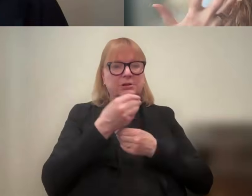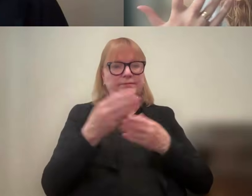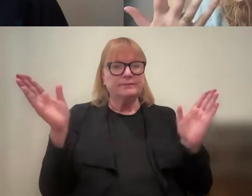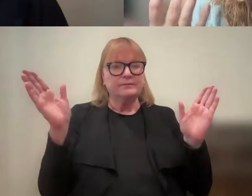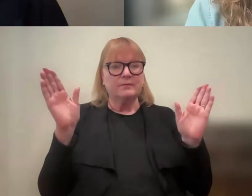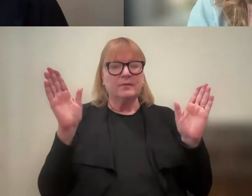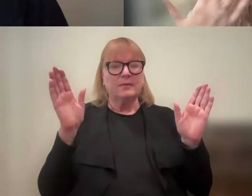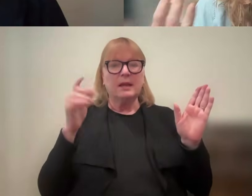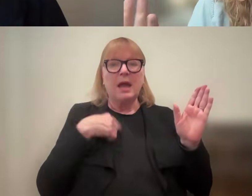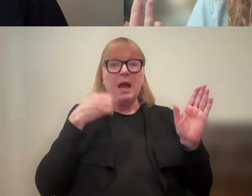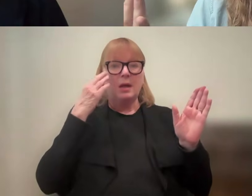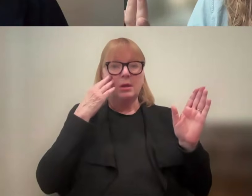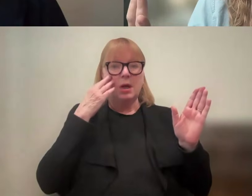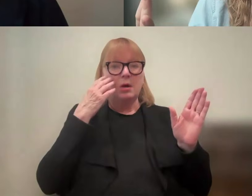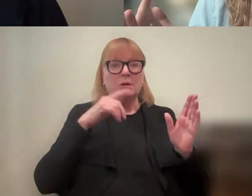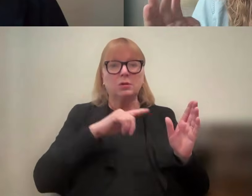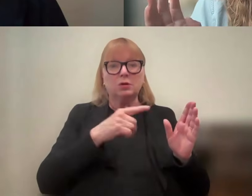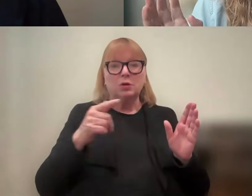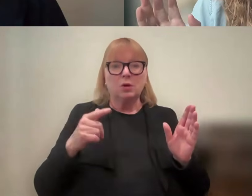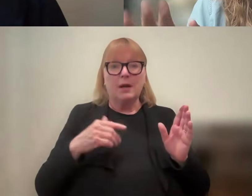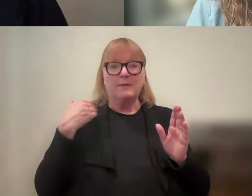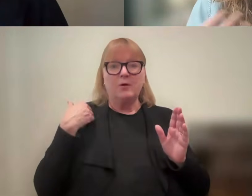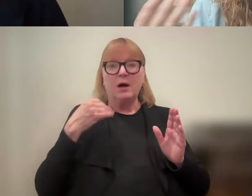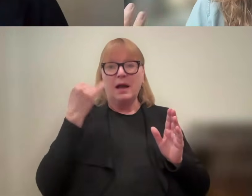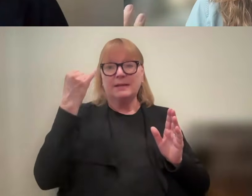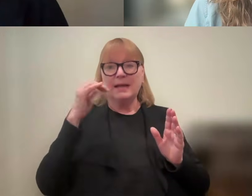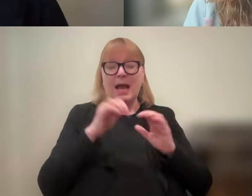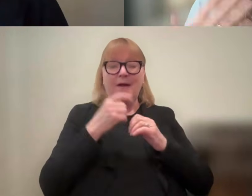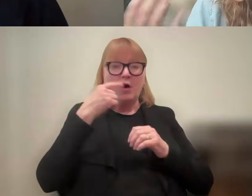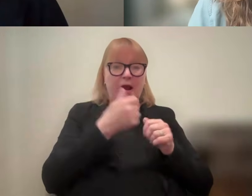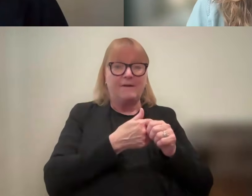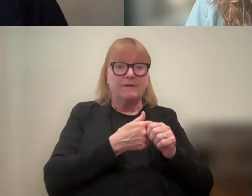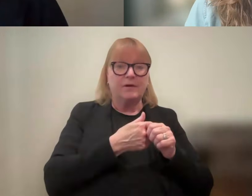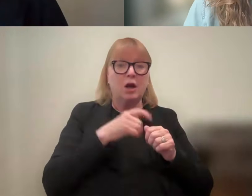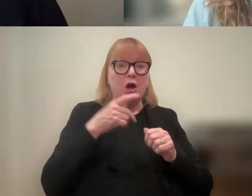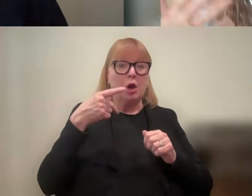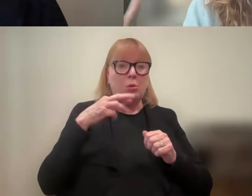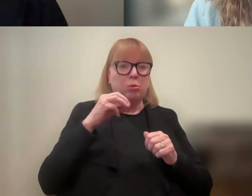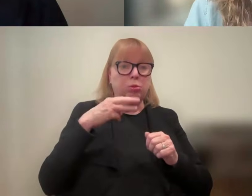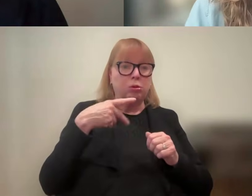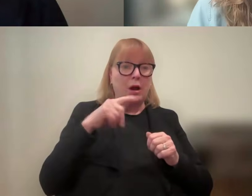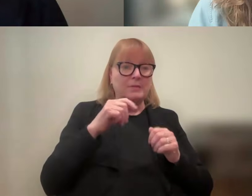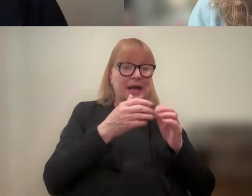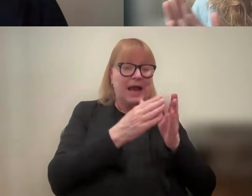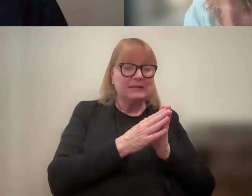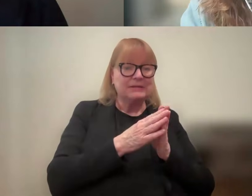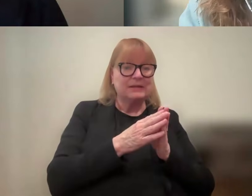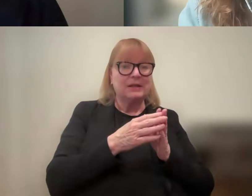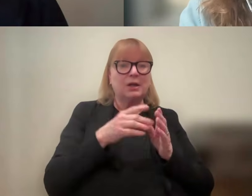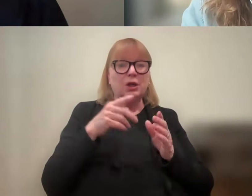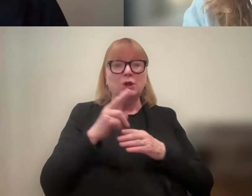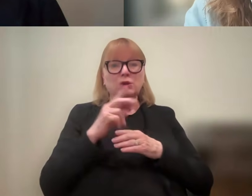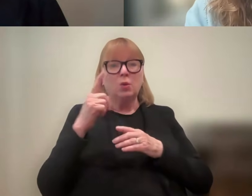So I know what was going around a while ago was this idea of like for every prompt you ask, every 300 word prompt,